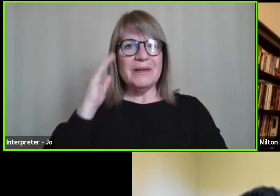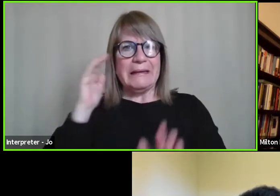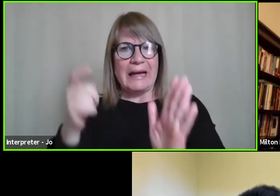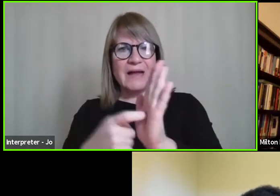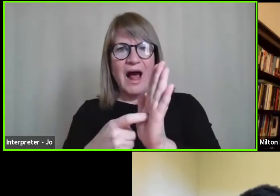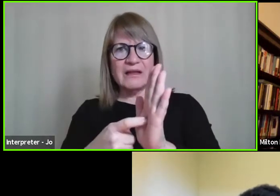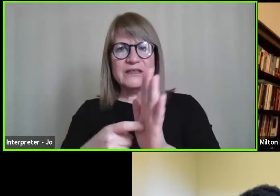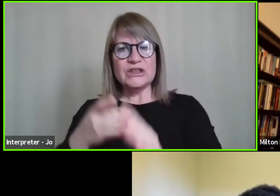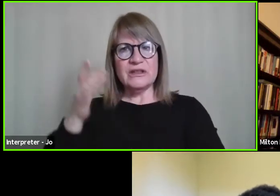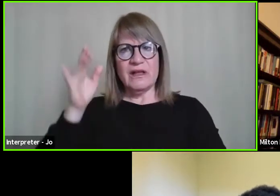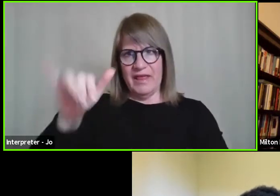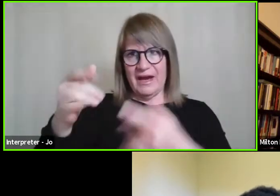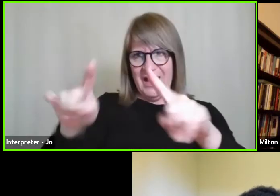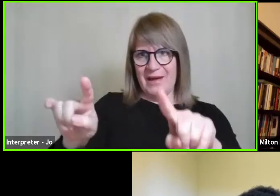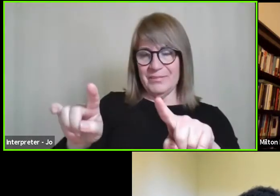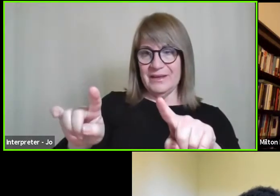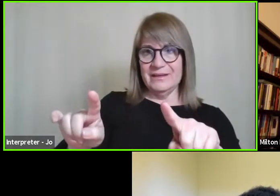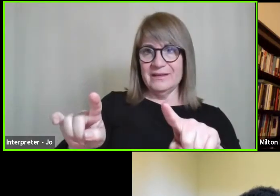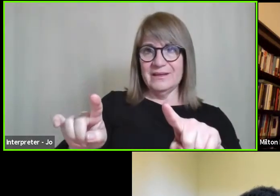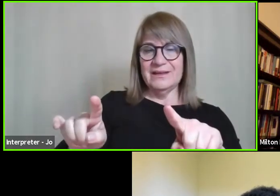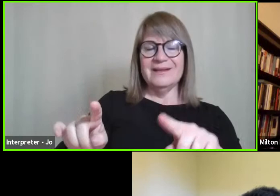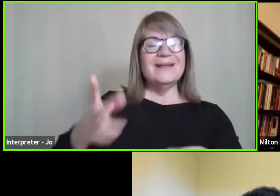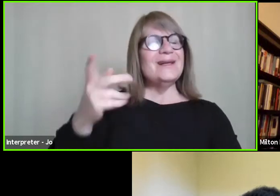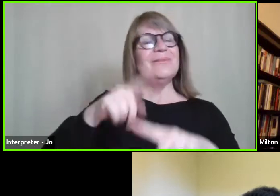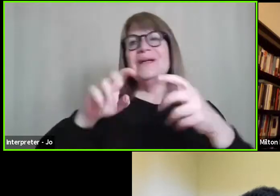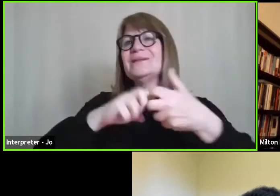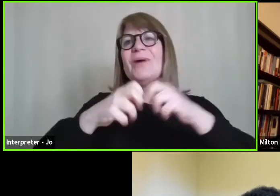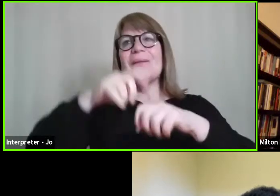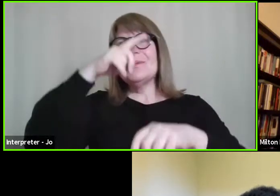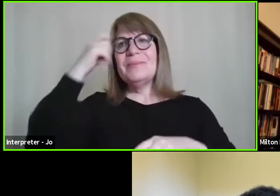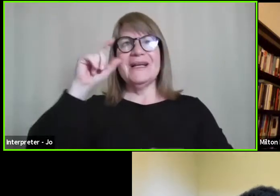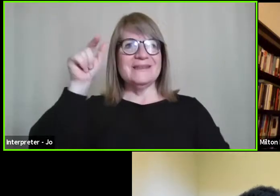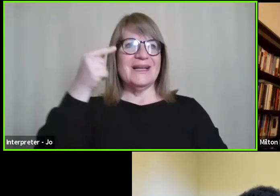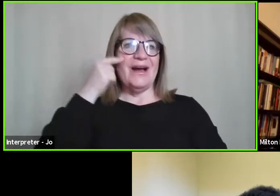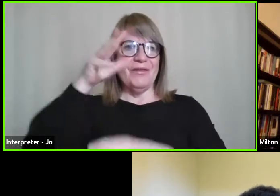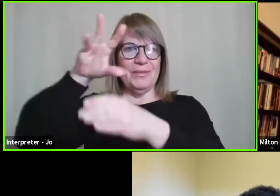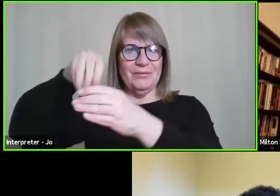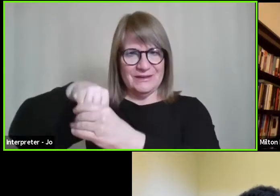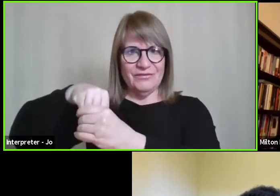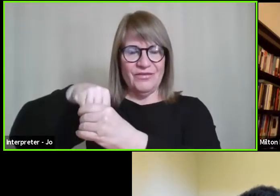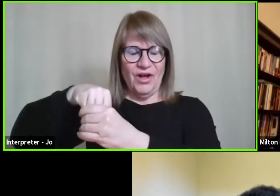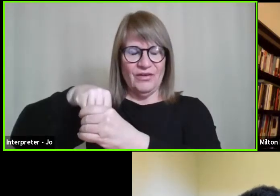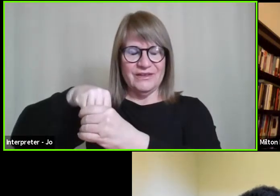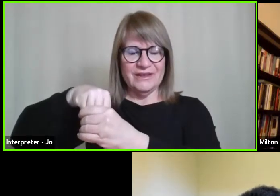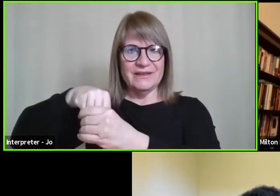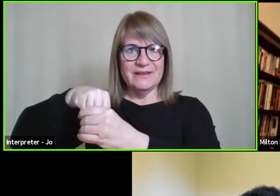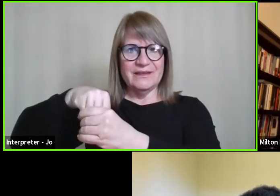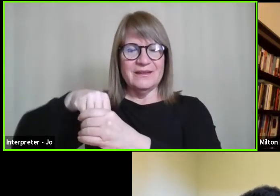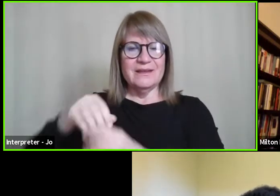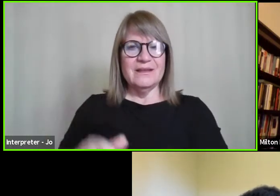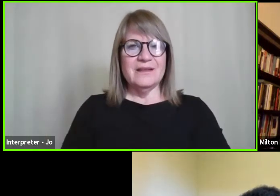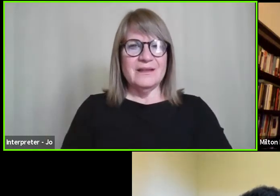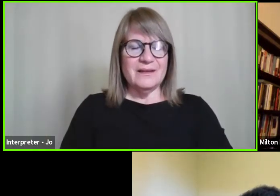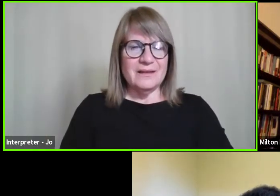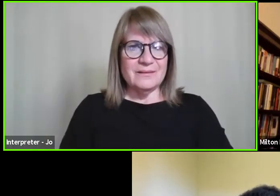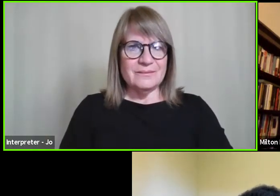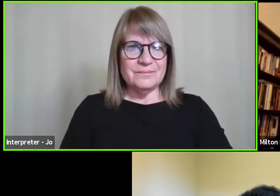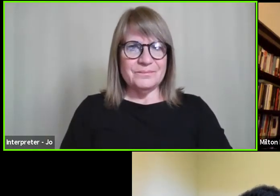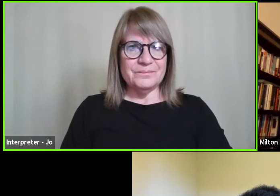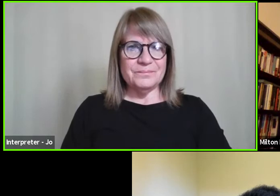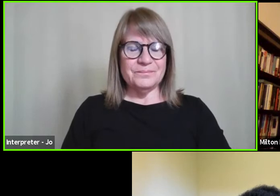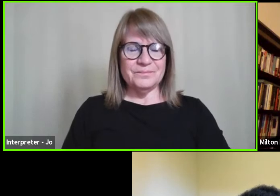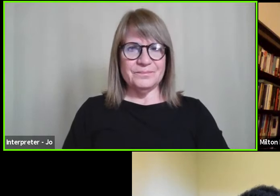because the state was involved and it's this idea that what made eugenics troublesome was that the state was dictating